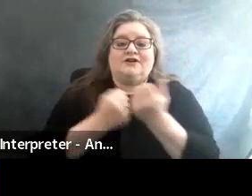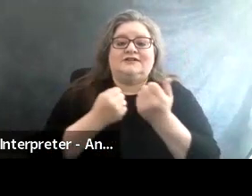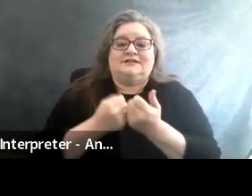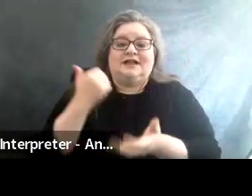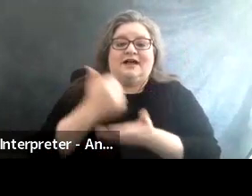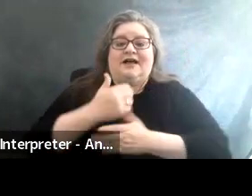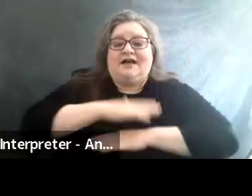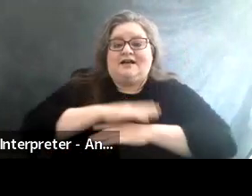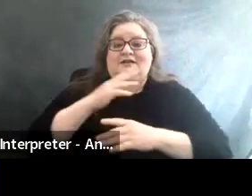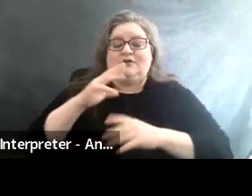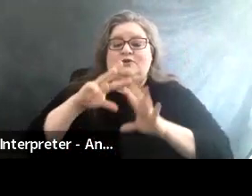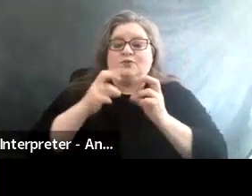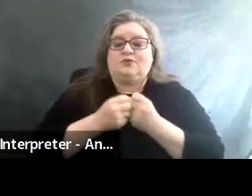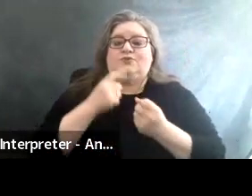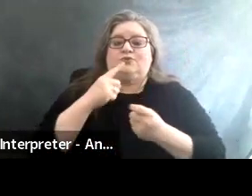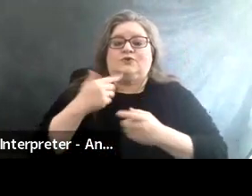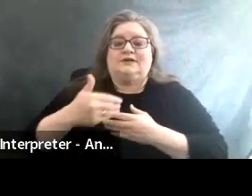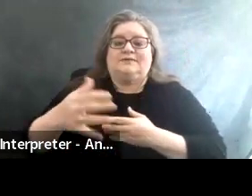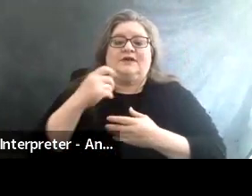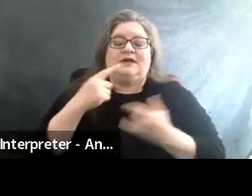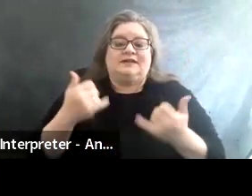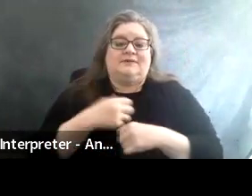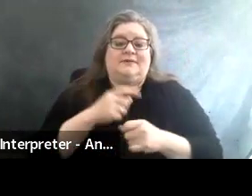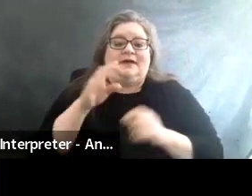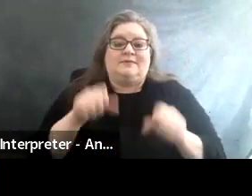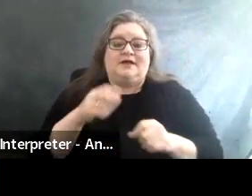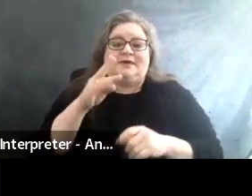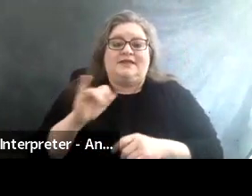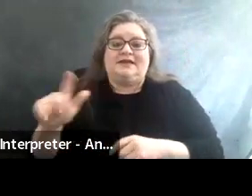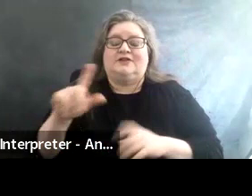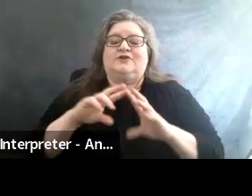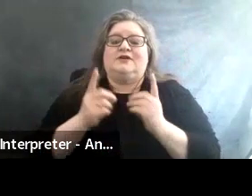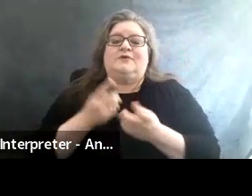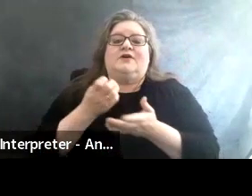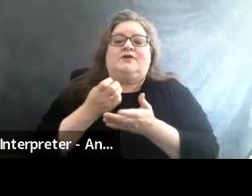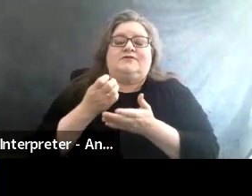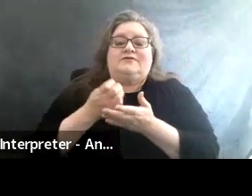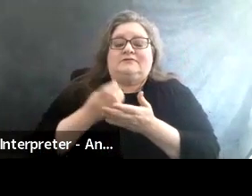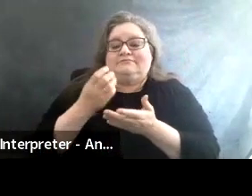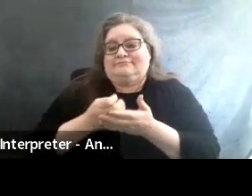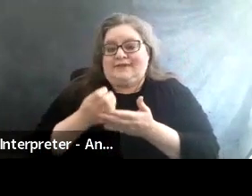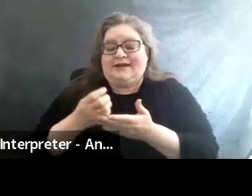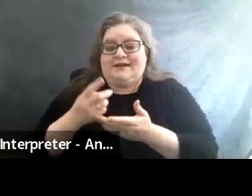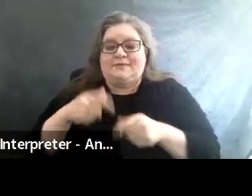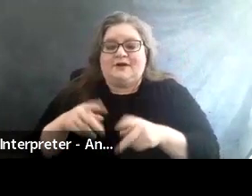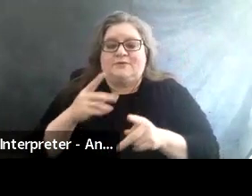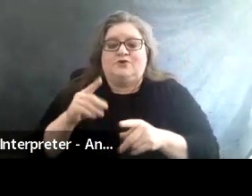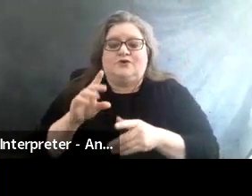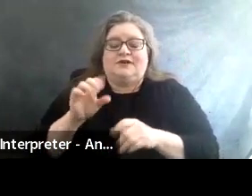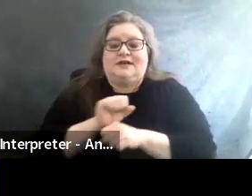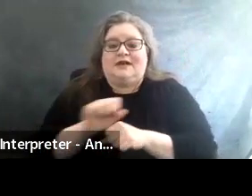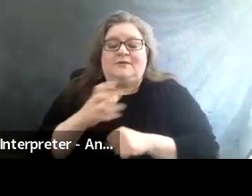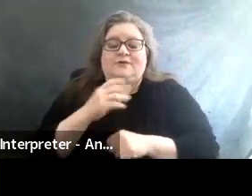series. And this program has been made possible by the Illinois Department of Commerce and Economic Opportunity. It's really designed to help the